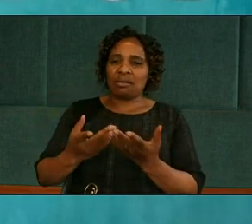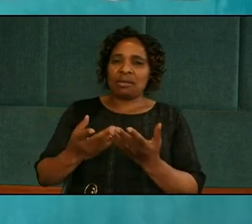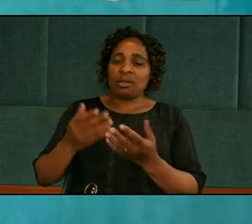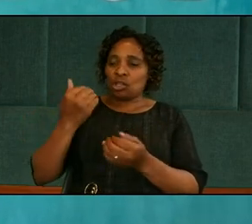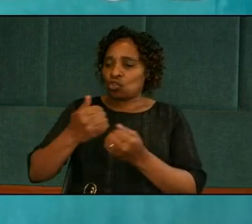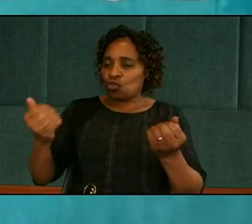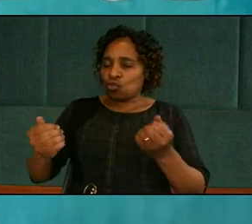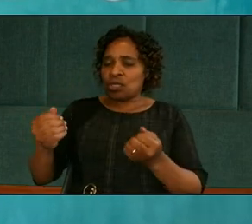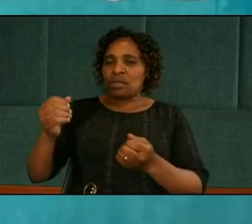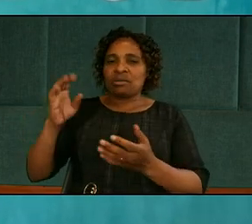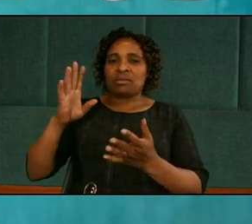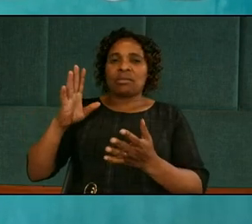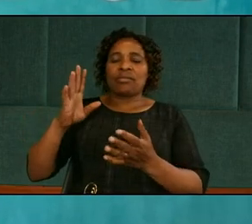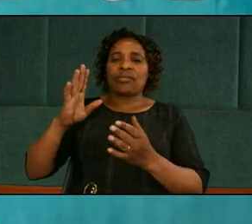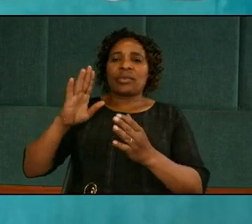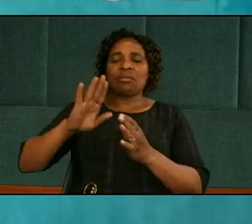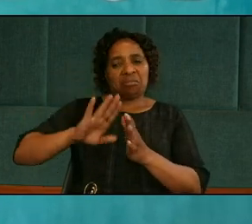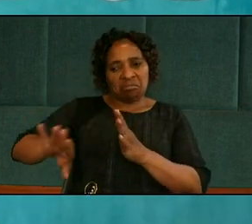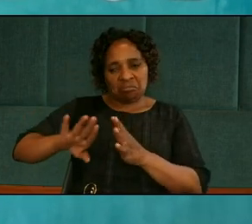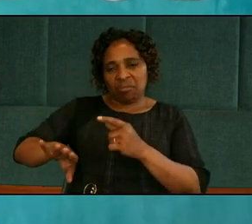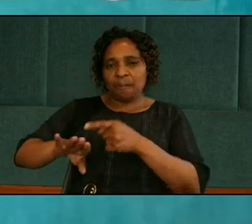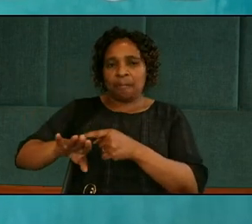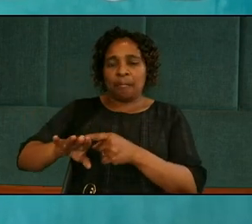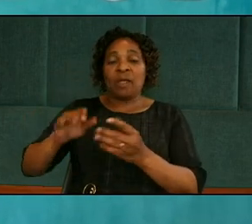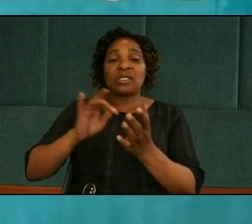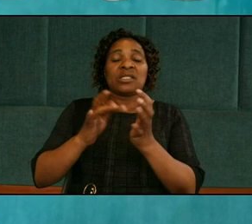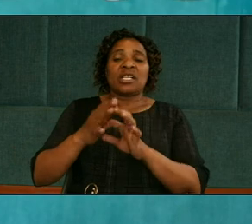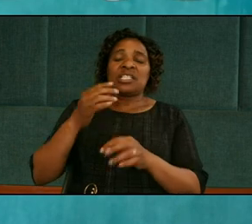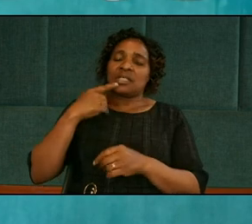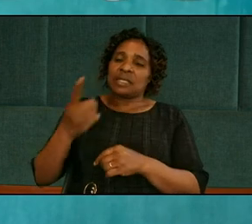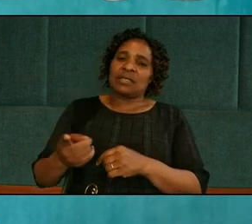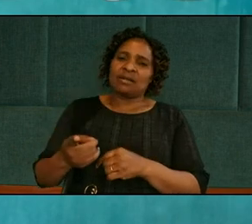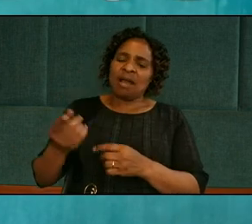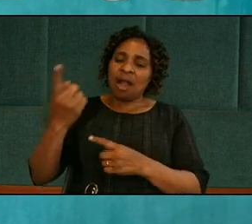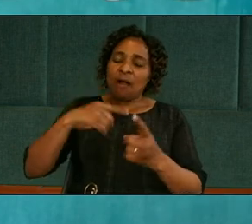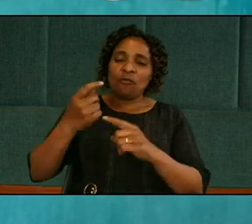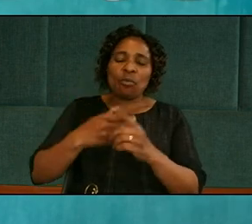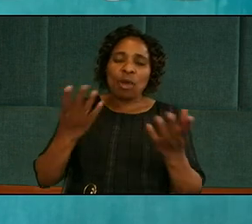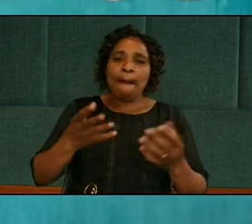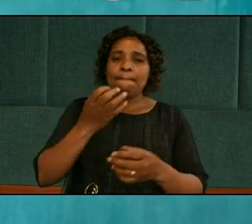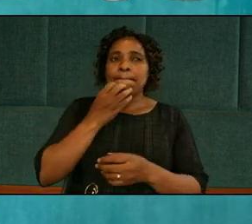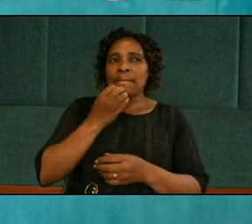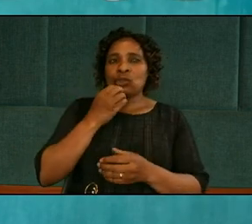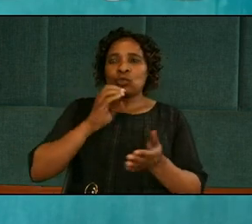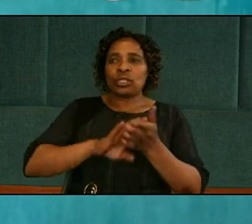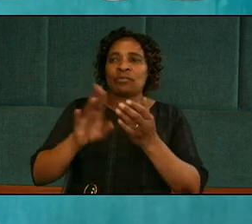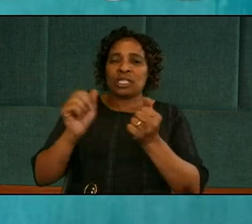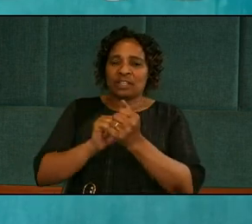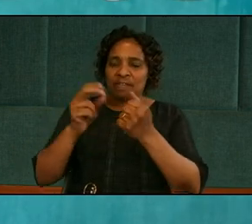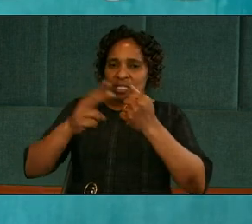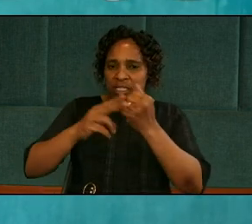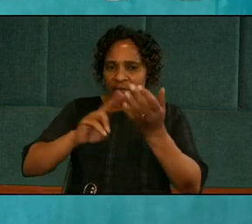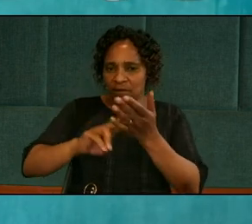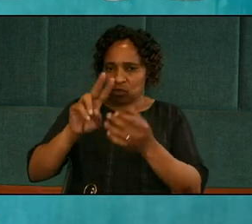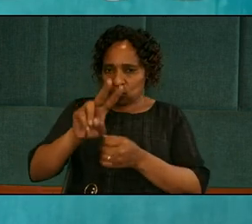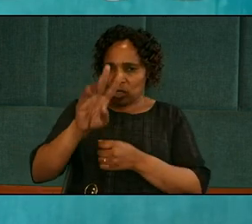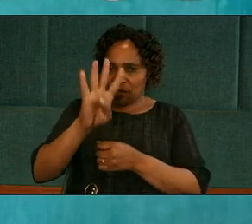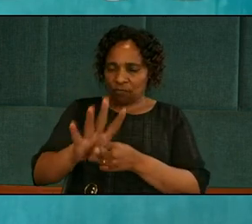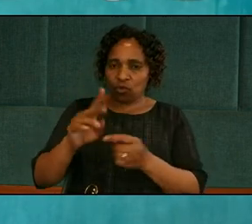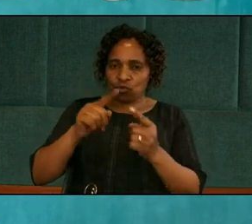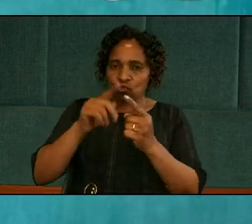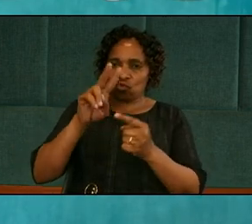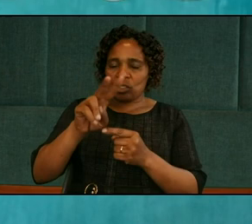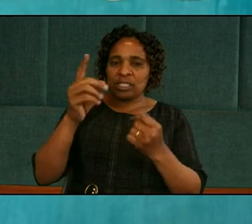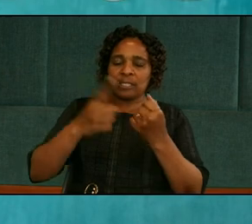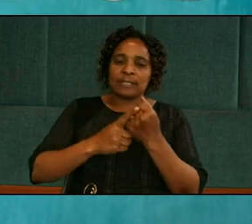the children are exempt," Jesus said to him. And that comes from Matthew chapter 17, verse 24 to